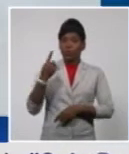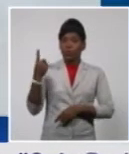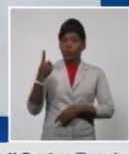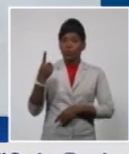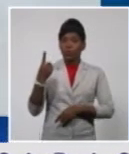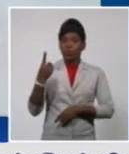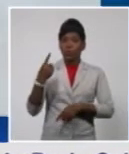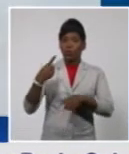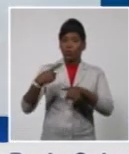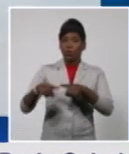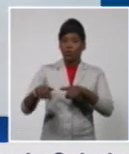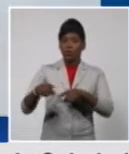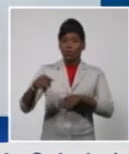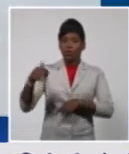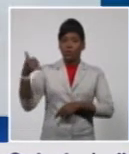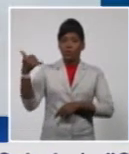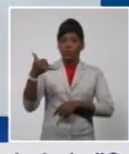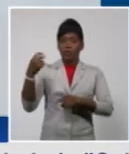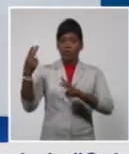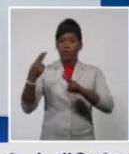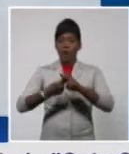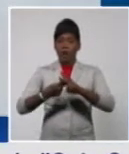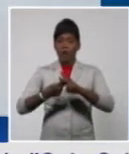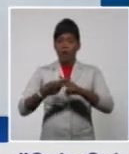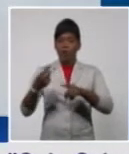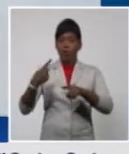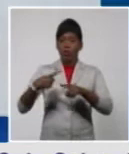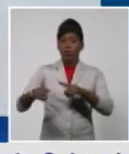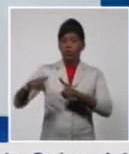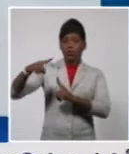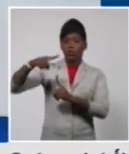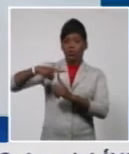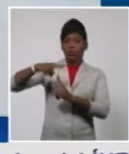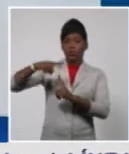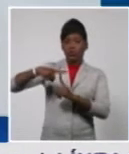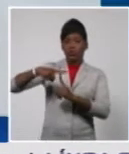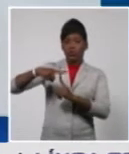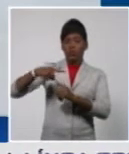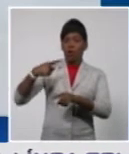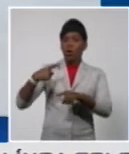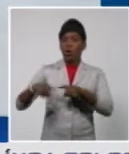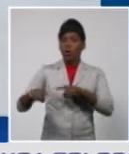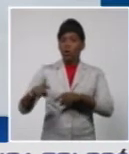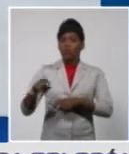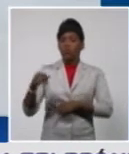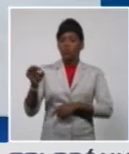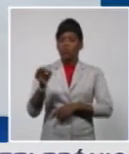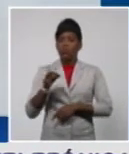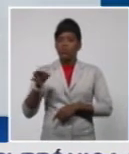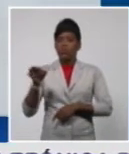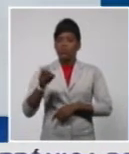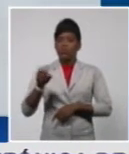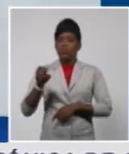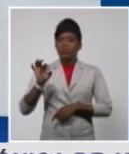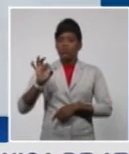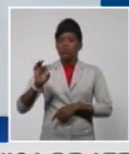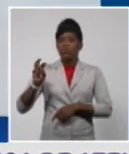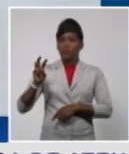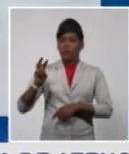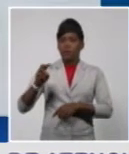Matanzas reported 1 case from Cárdenas, which is linked to the transmission event detected in this